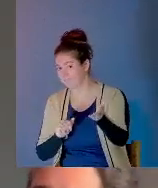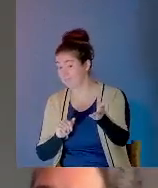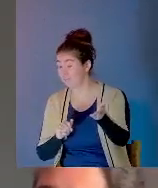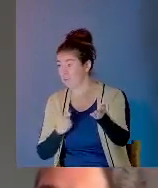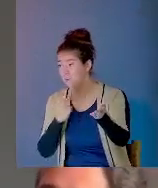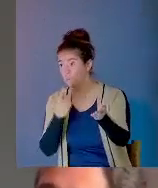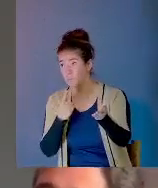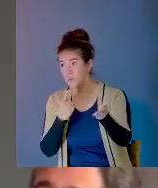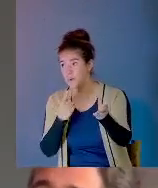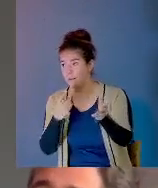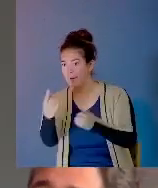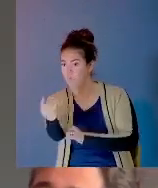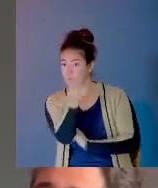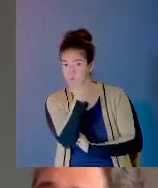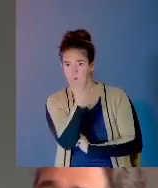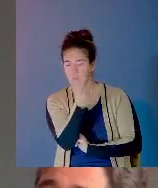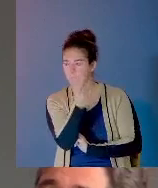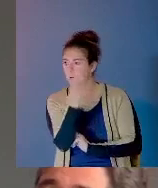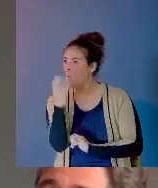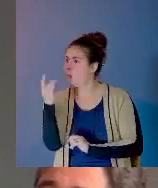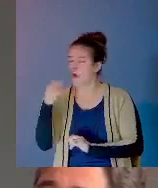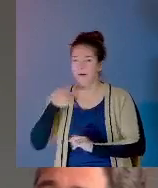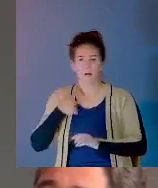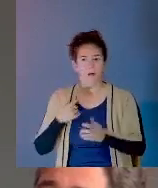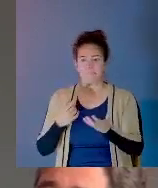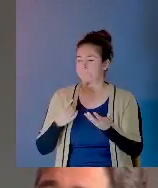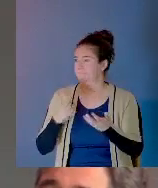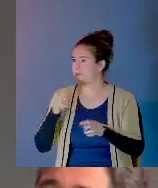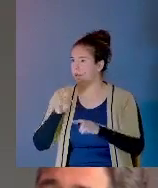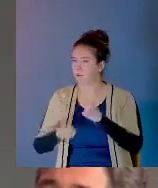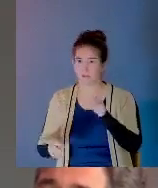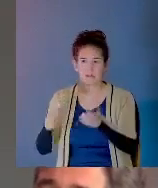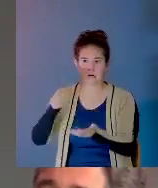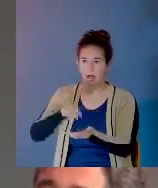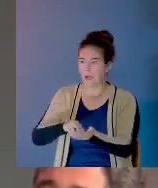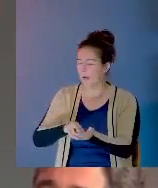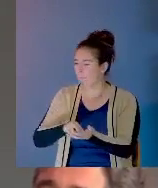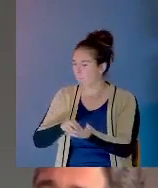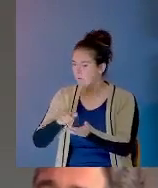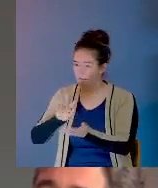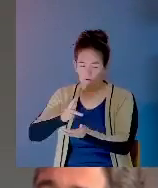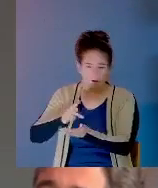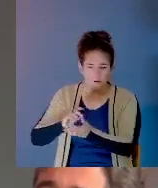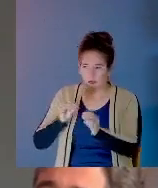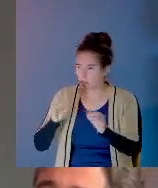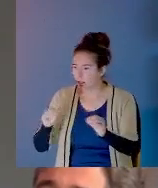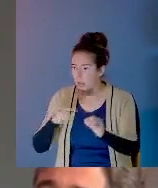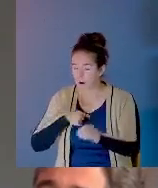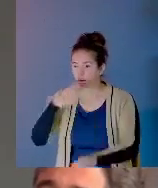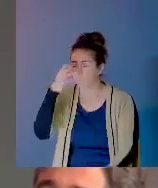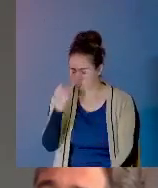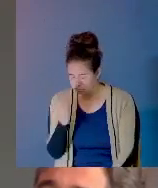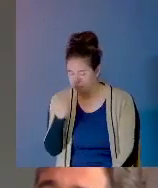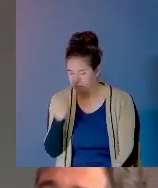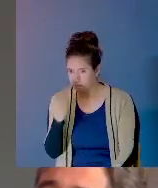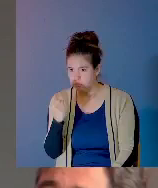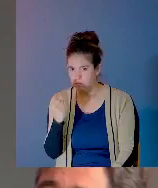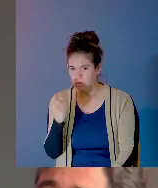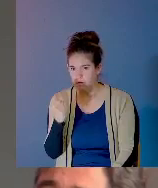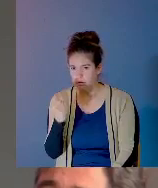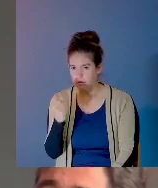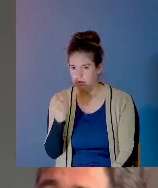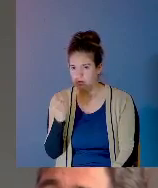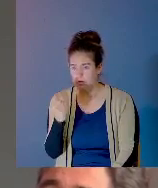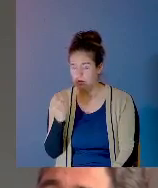just gonna, because I couldn't get up to fix a meal. I would literally black out. And for me to go 10 foot to my